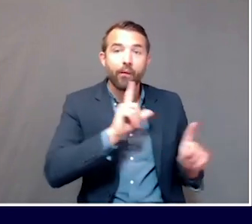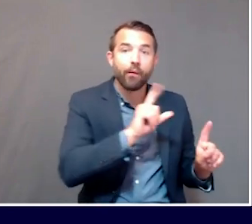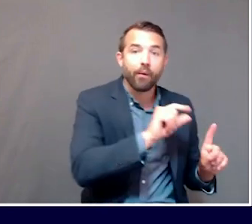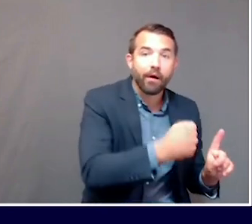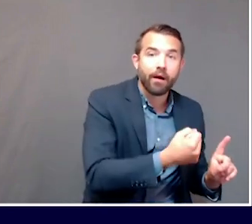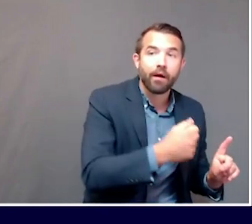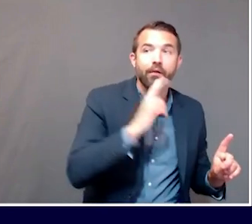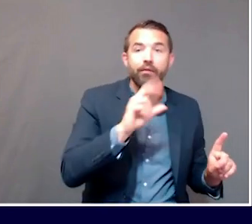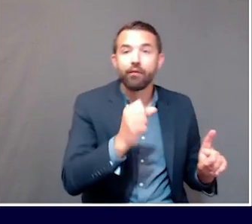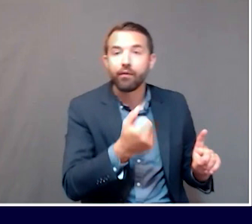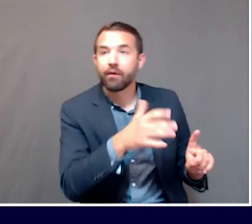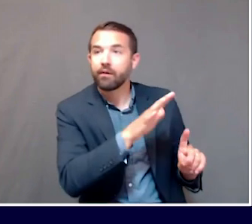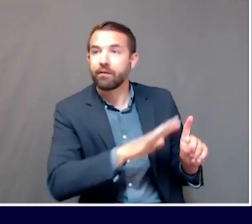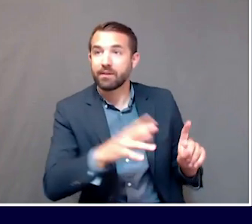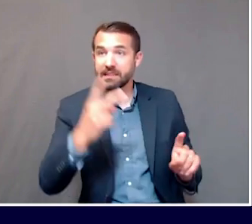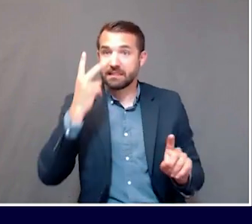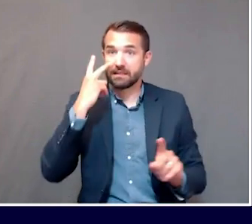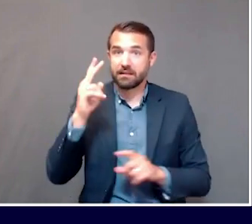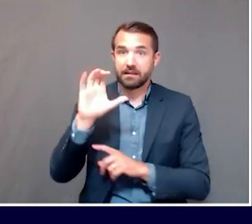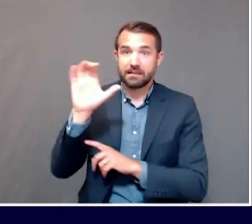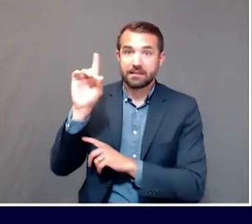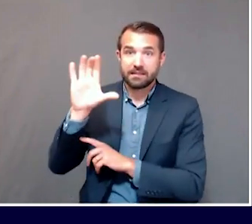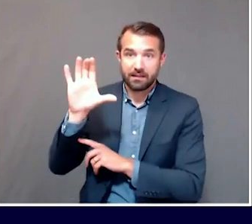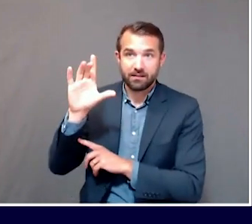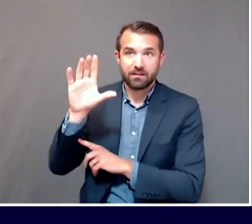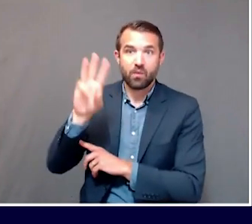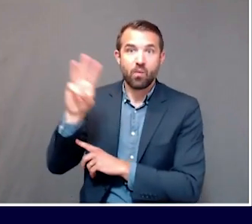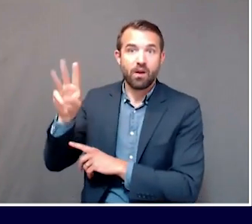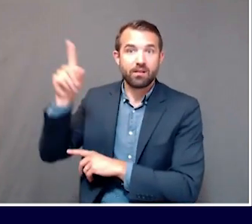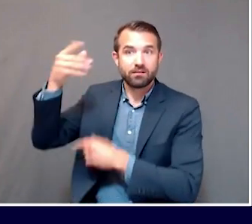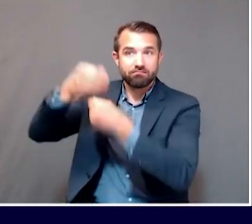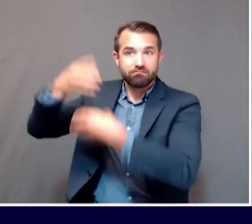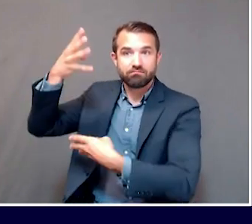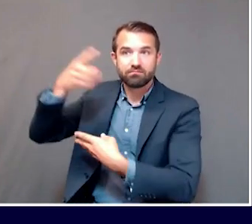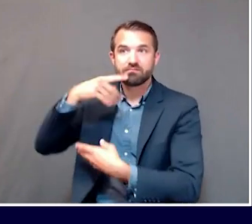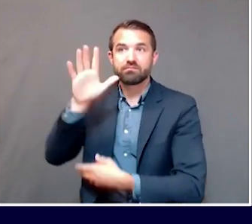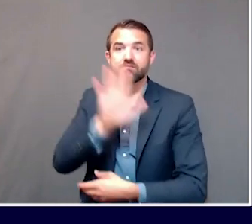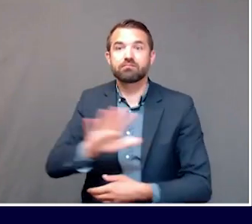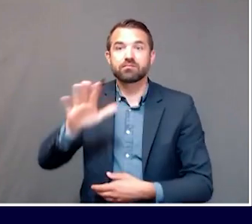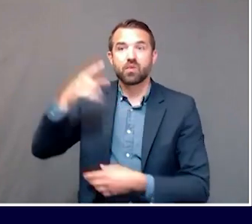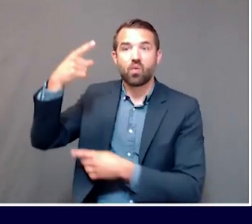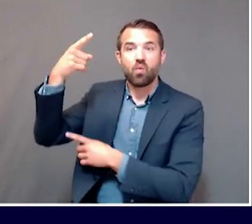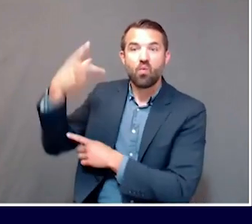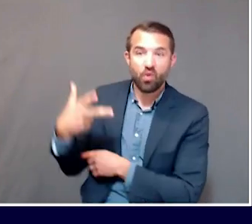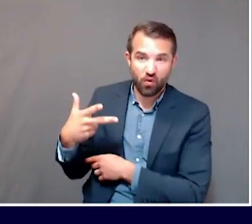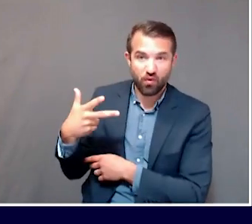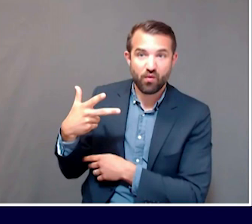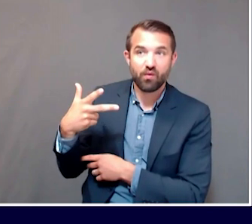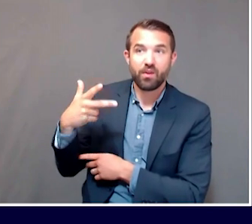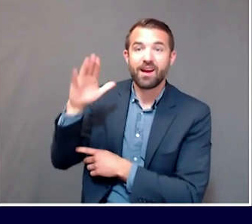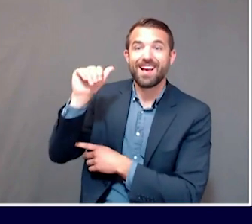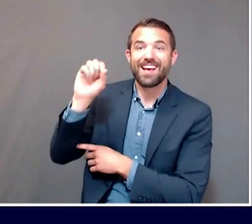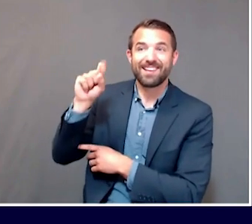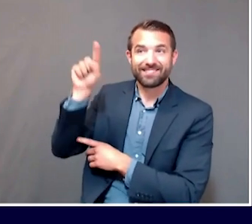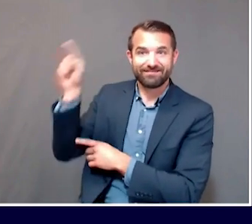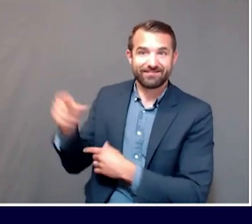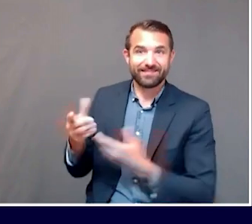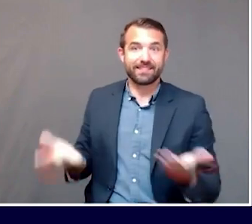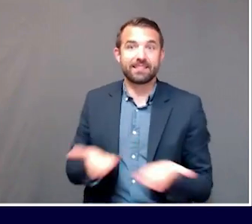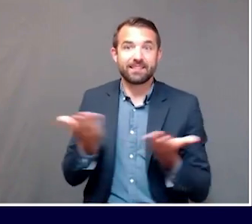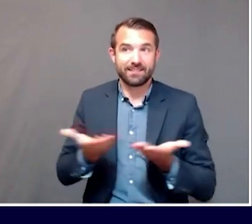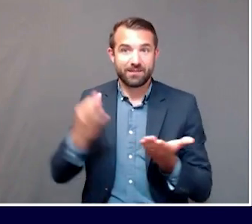CDC website indicate that almost 1/3 of cases of COVID-19 in Maine have occurred in people in their 20s and